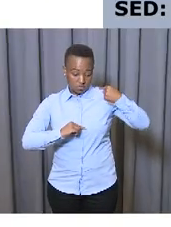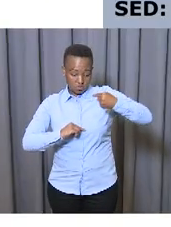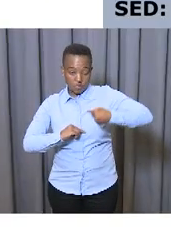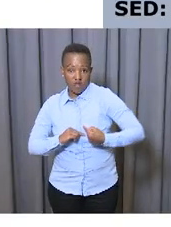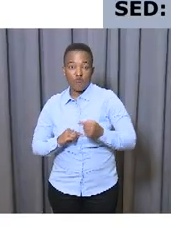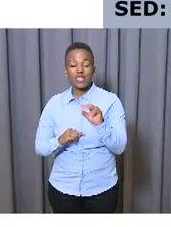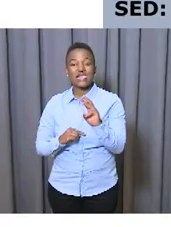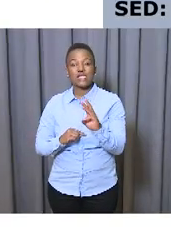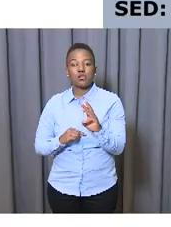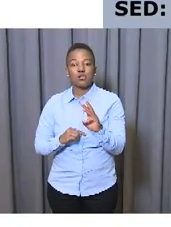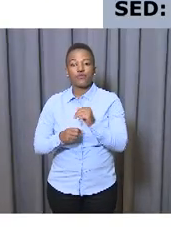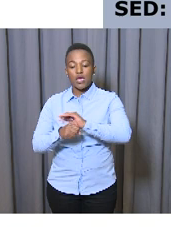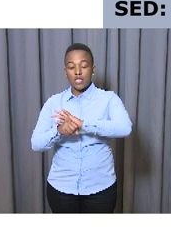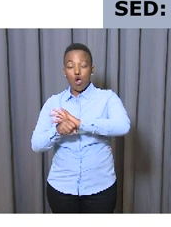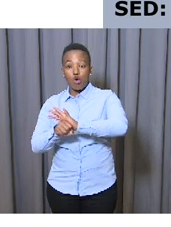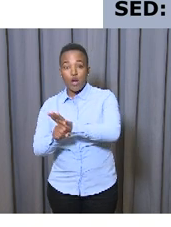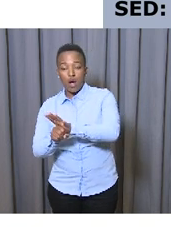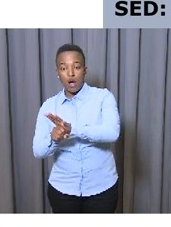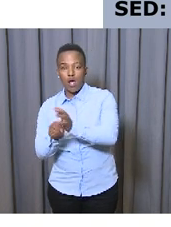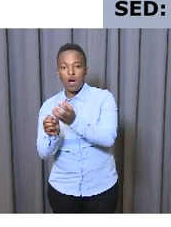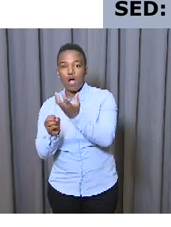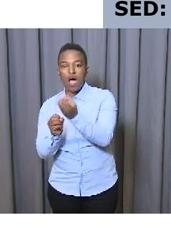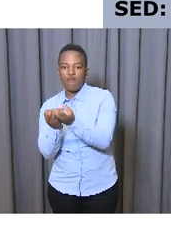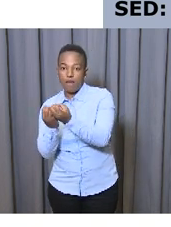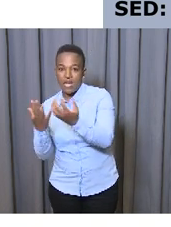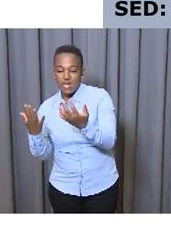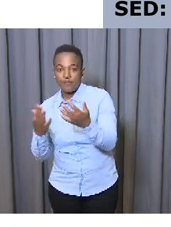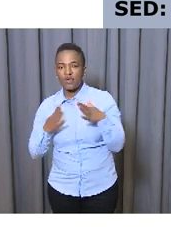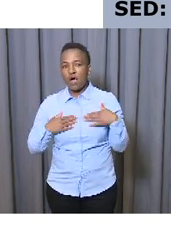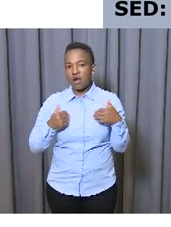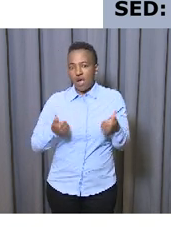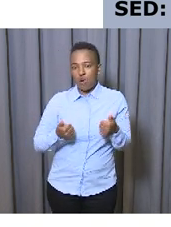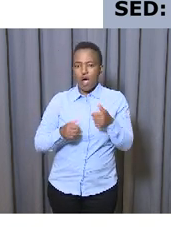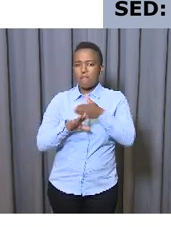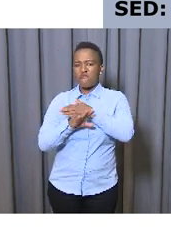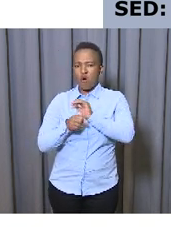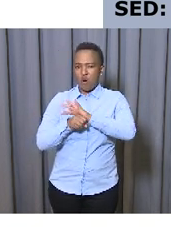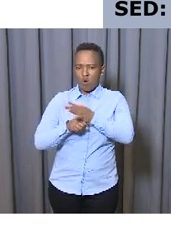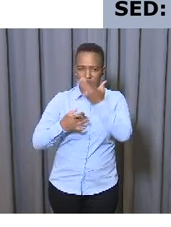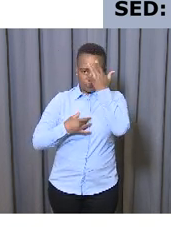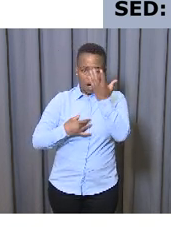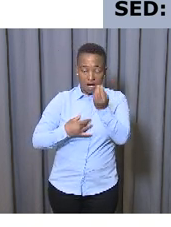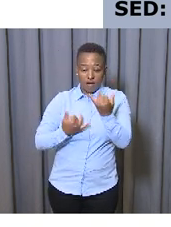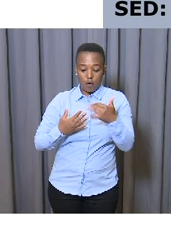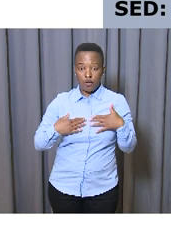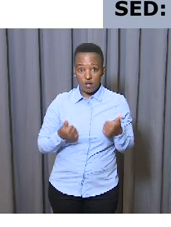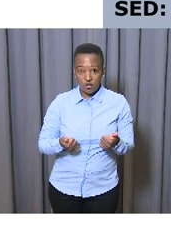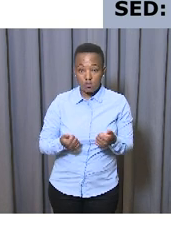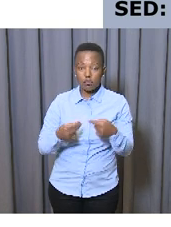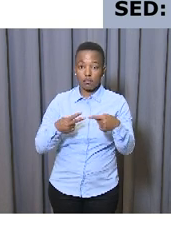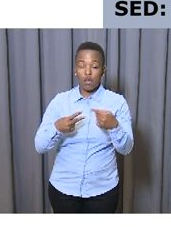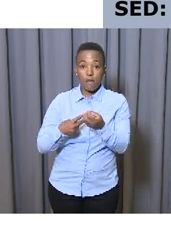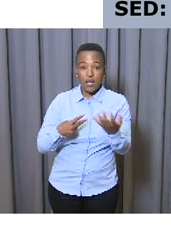of positive cases, recoveries, as well as active cases. I want to draw your attention to the fact